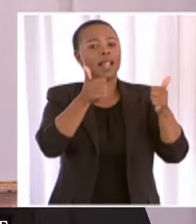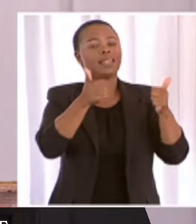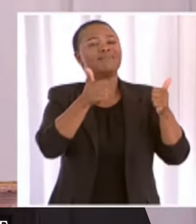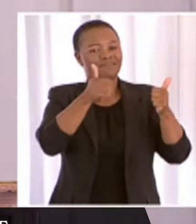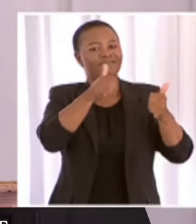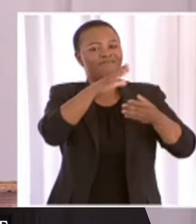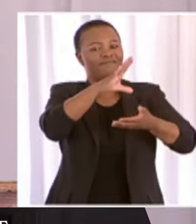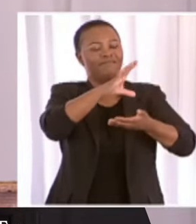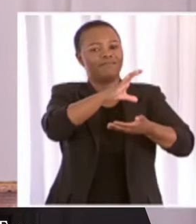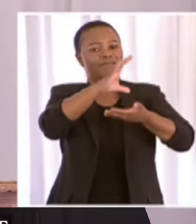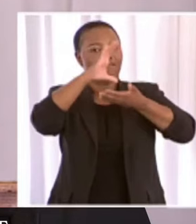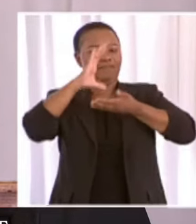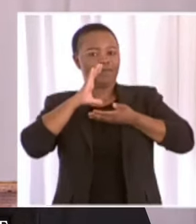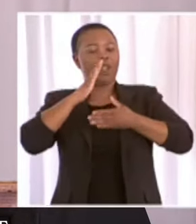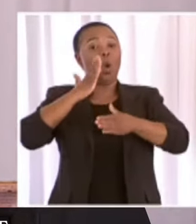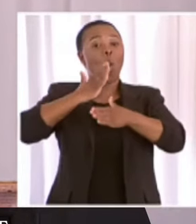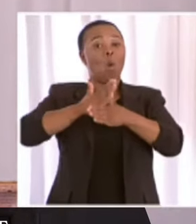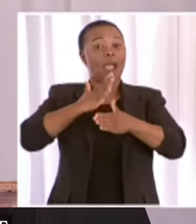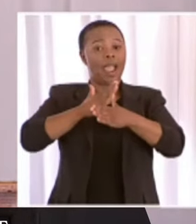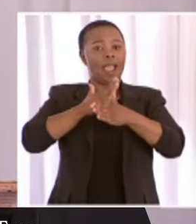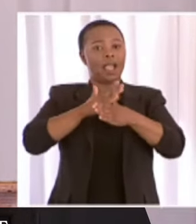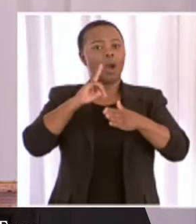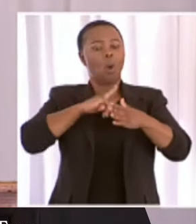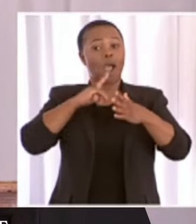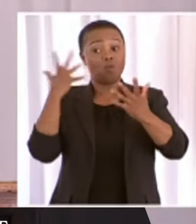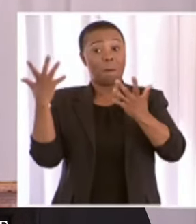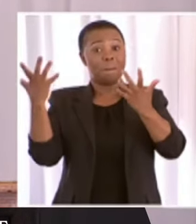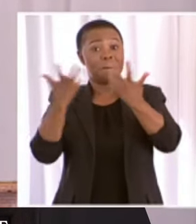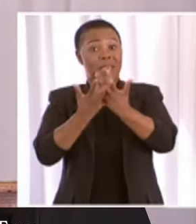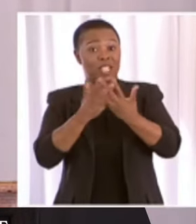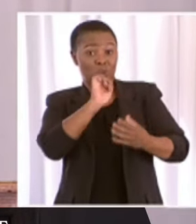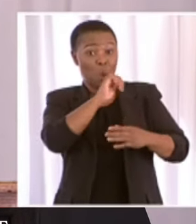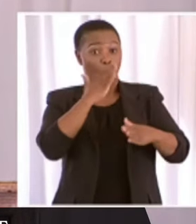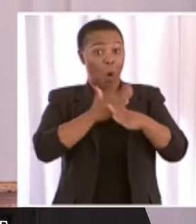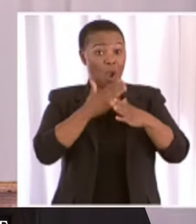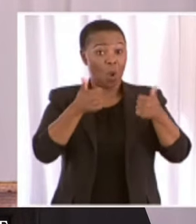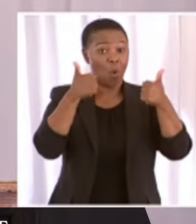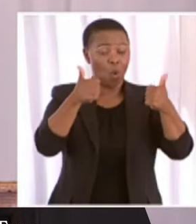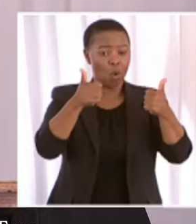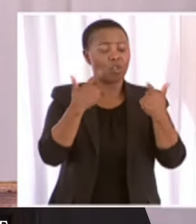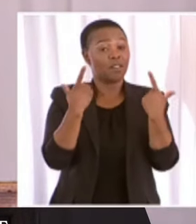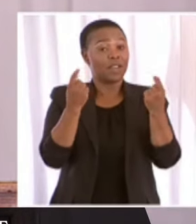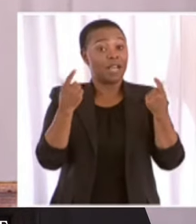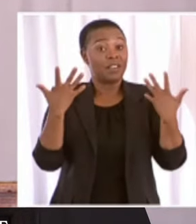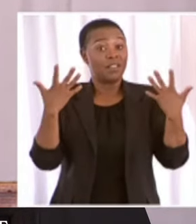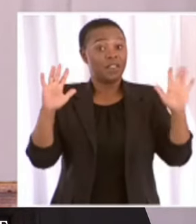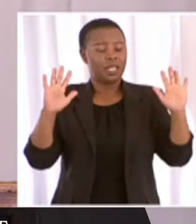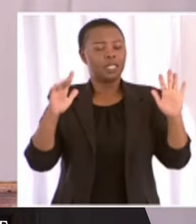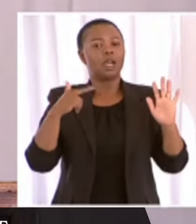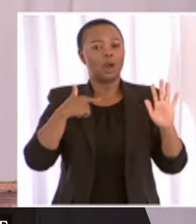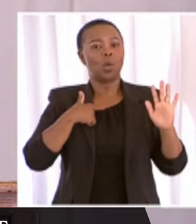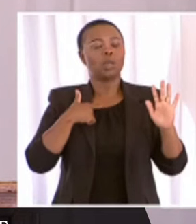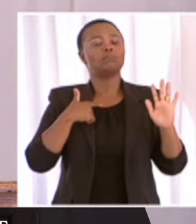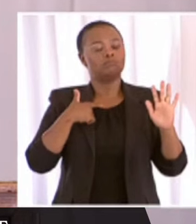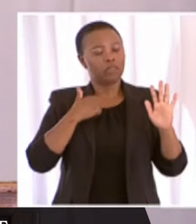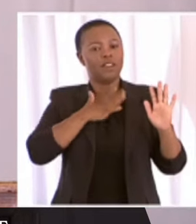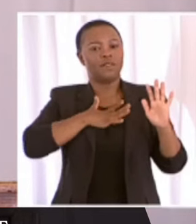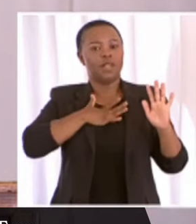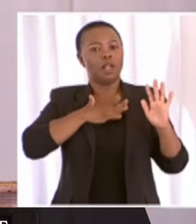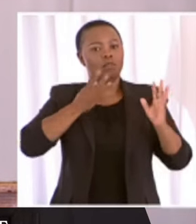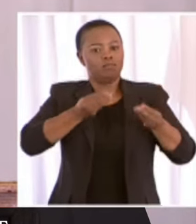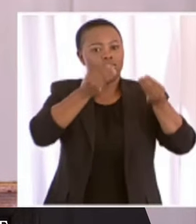task to match or exceed the good work that you have done within and with your